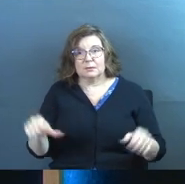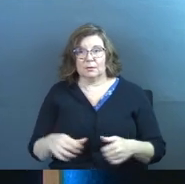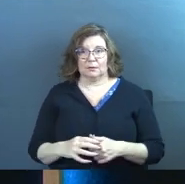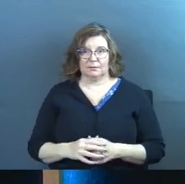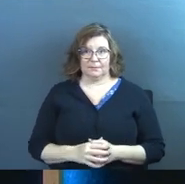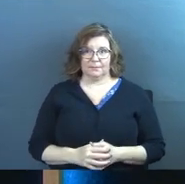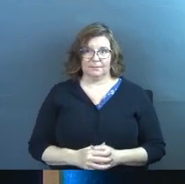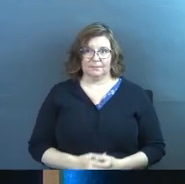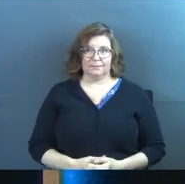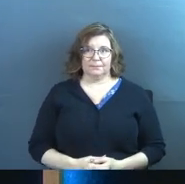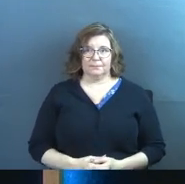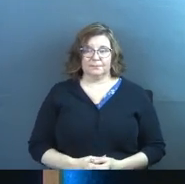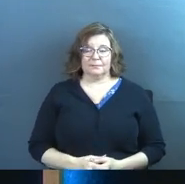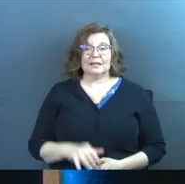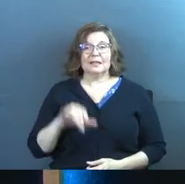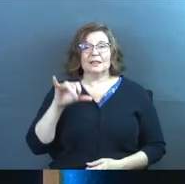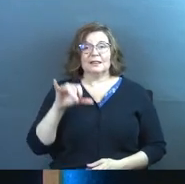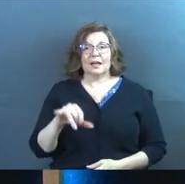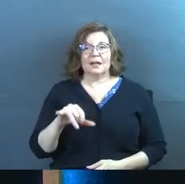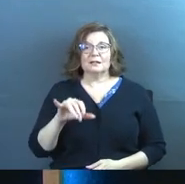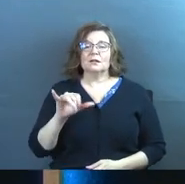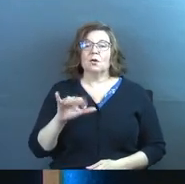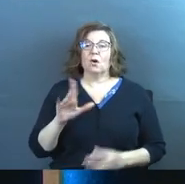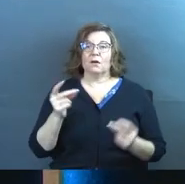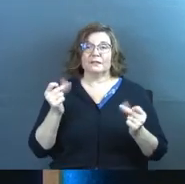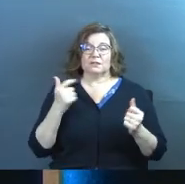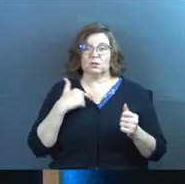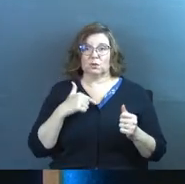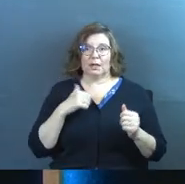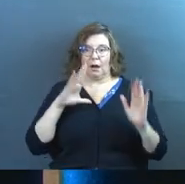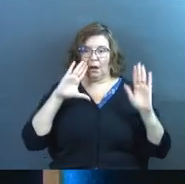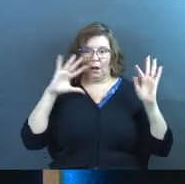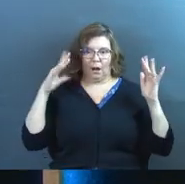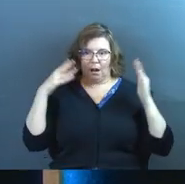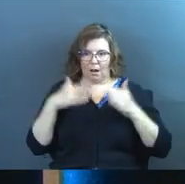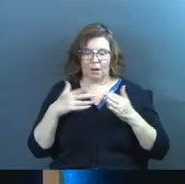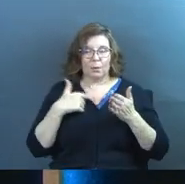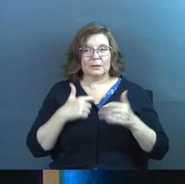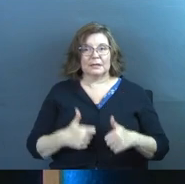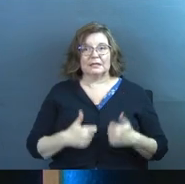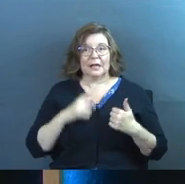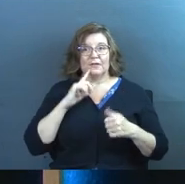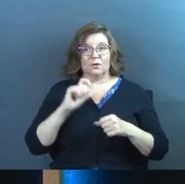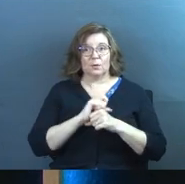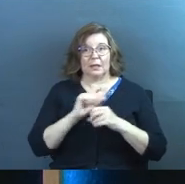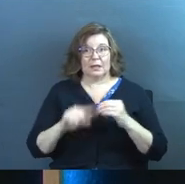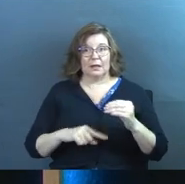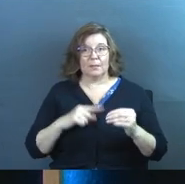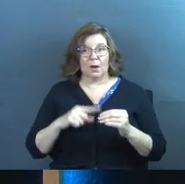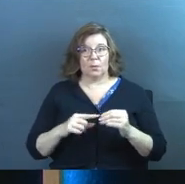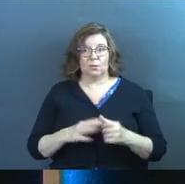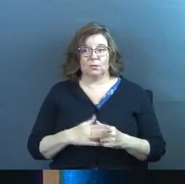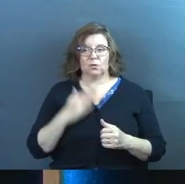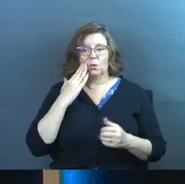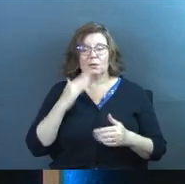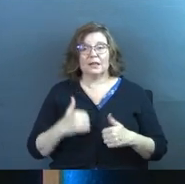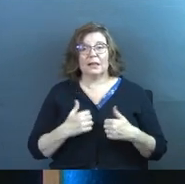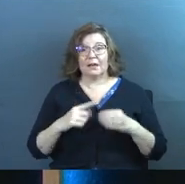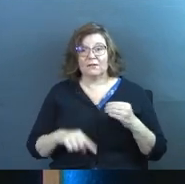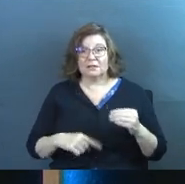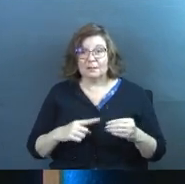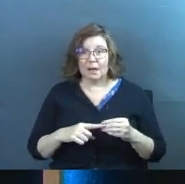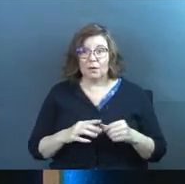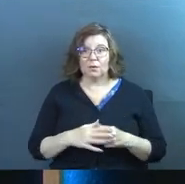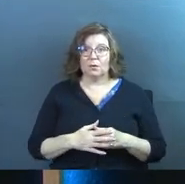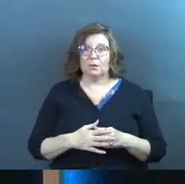possible. Like all of a sudden you get laser focused on what this life is really all about. You know what this life is